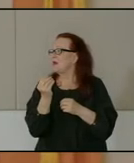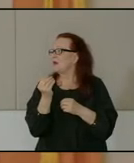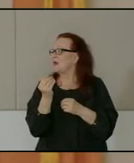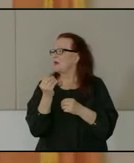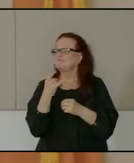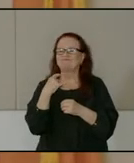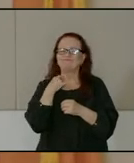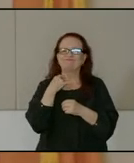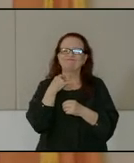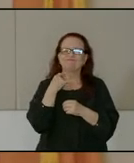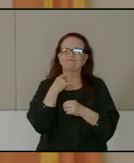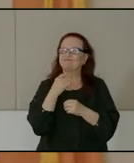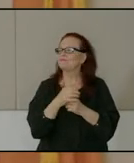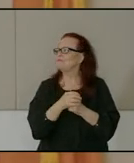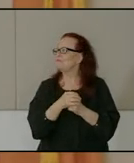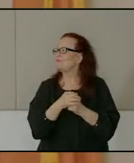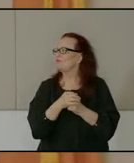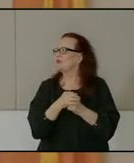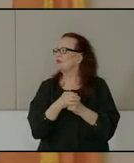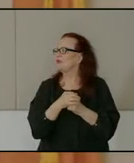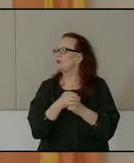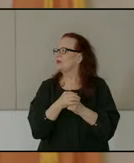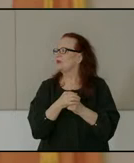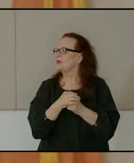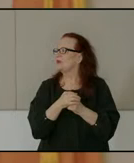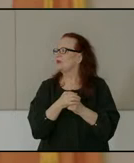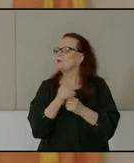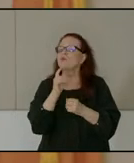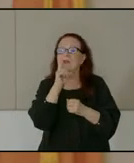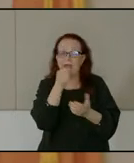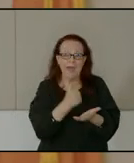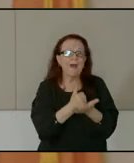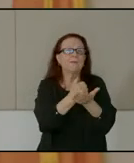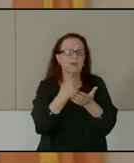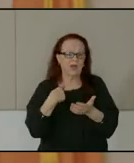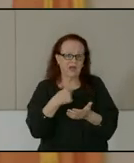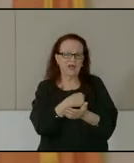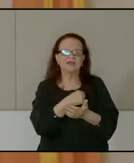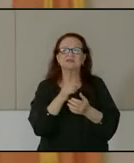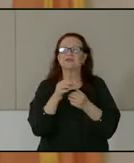to make this our first steps, and it helped us